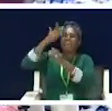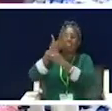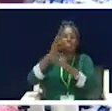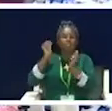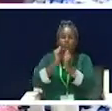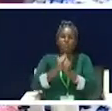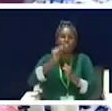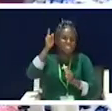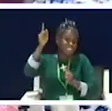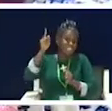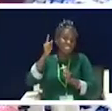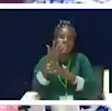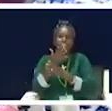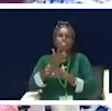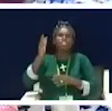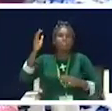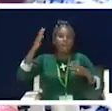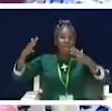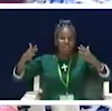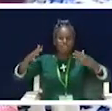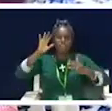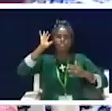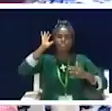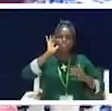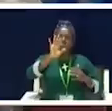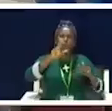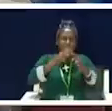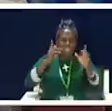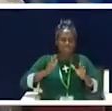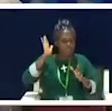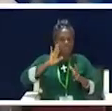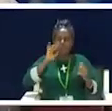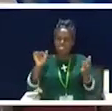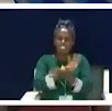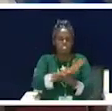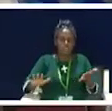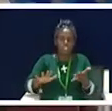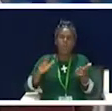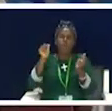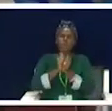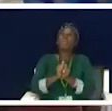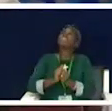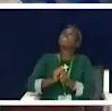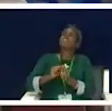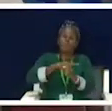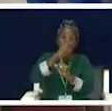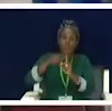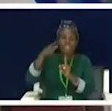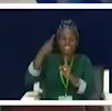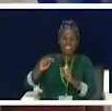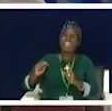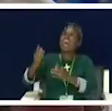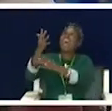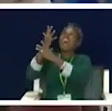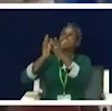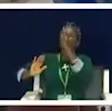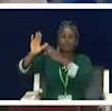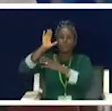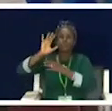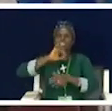arm, your enemy shall be destroyed. When the everlasting arm is at work, barriers are